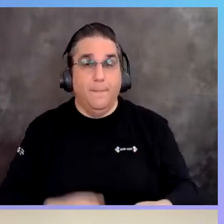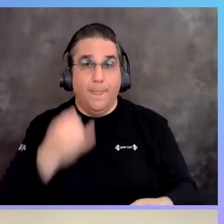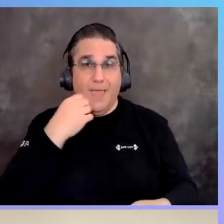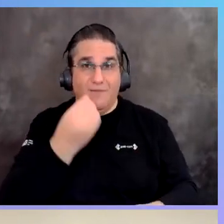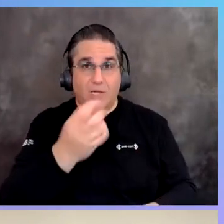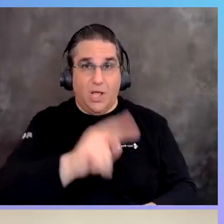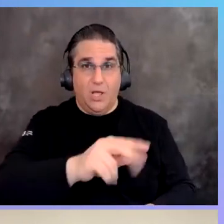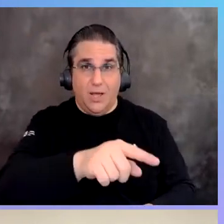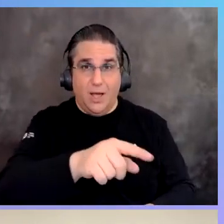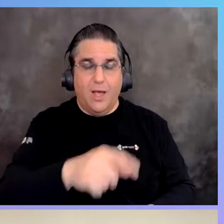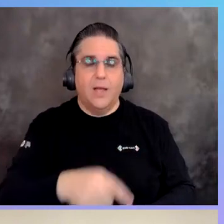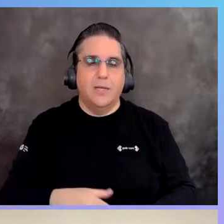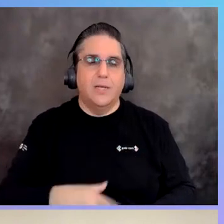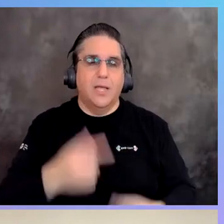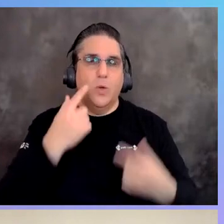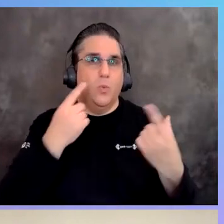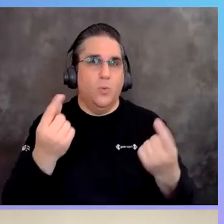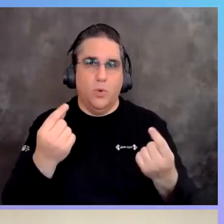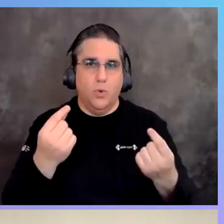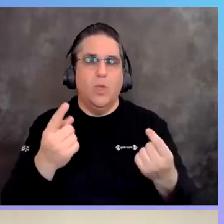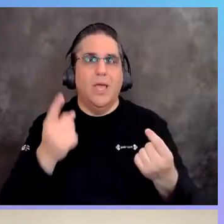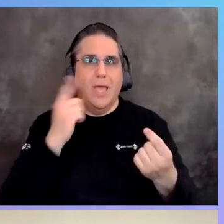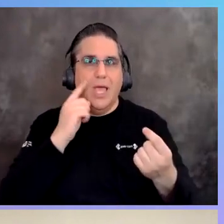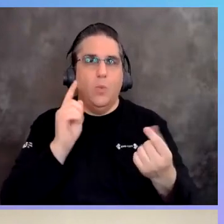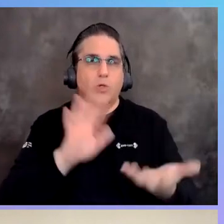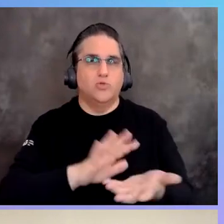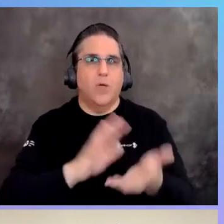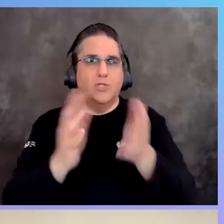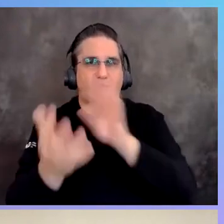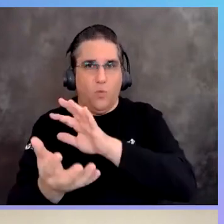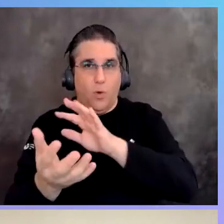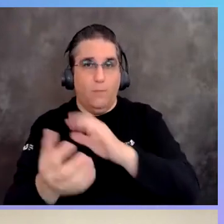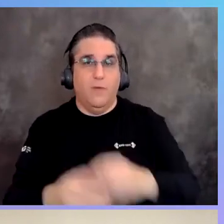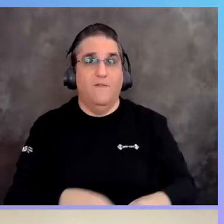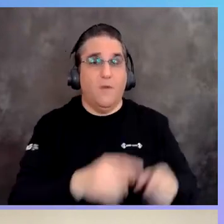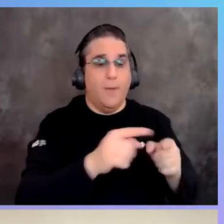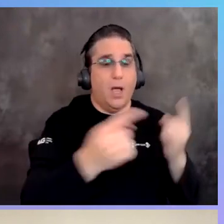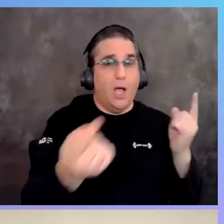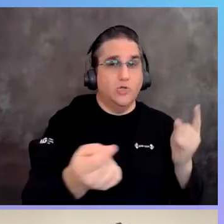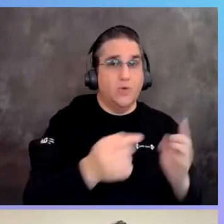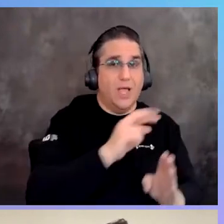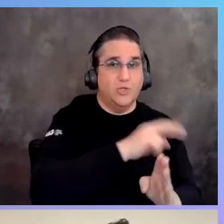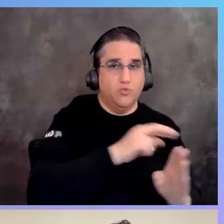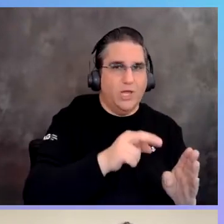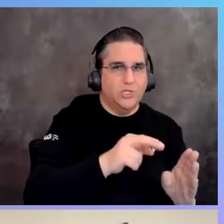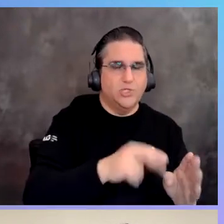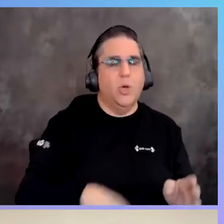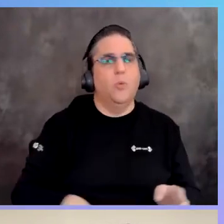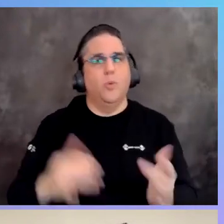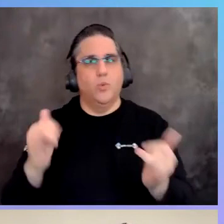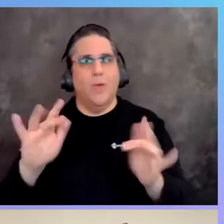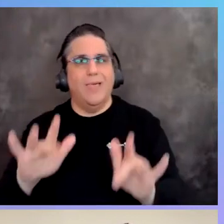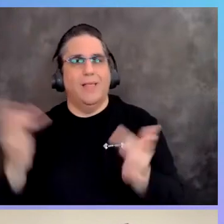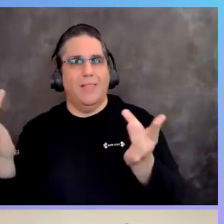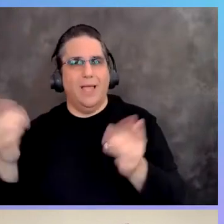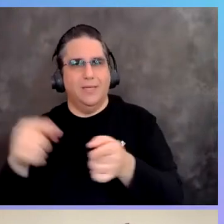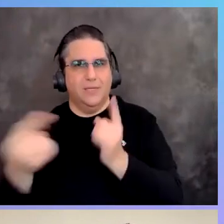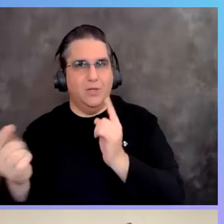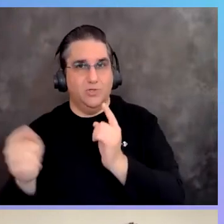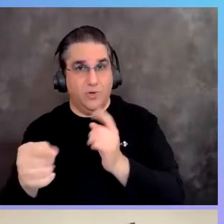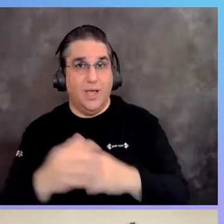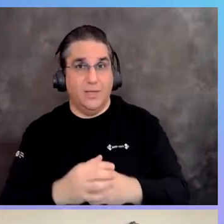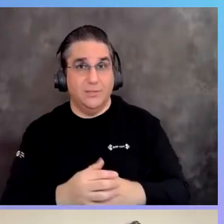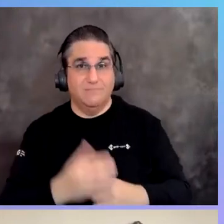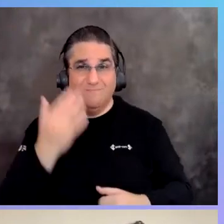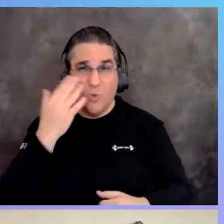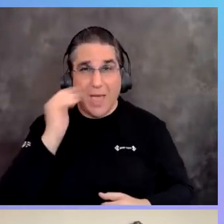is transform from looking at the contrast ratio to the lightness contrast. So because the APCA is so